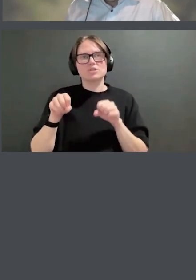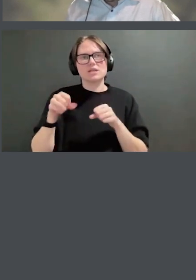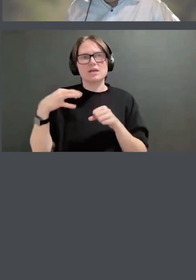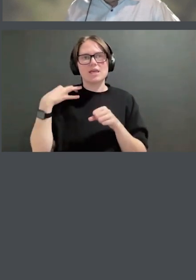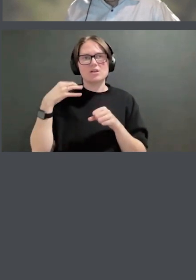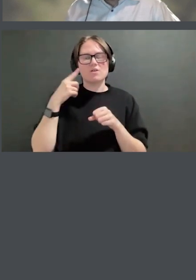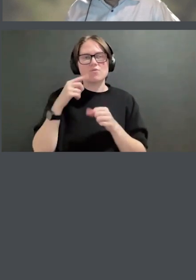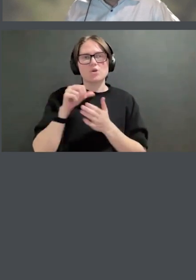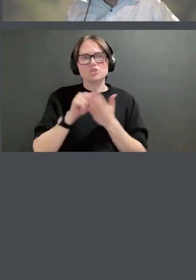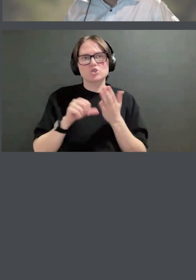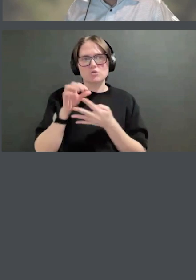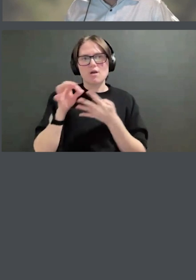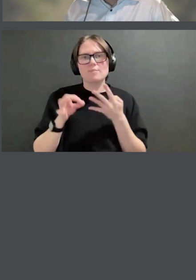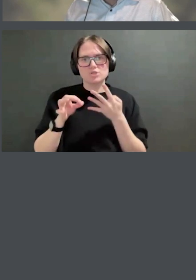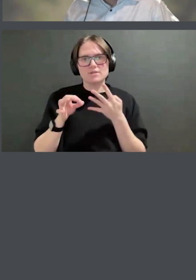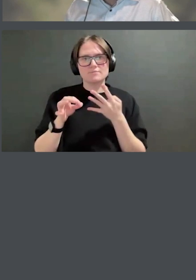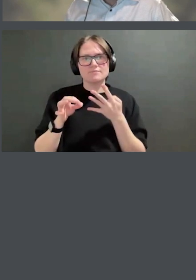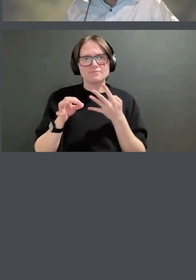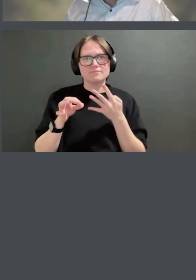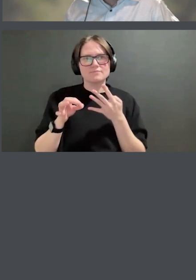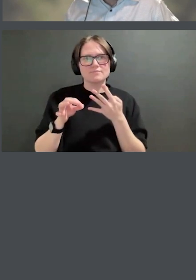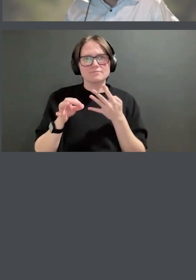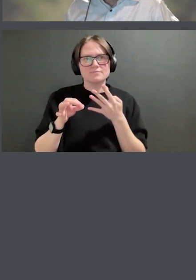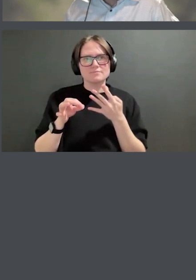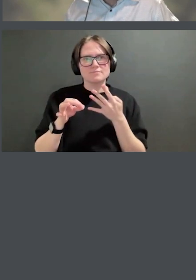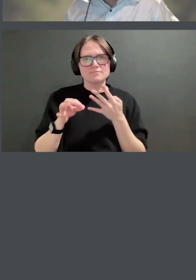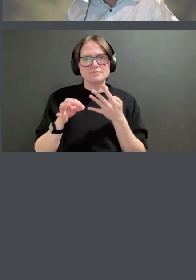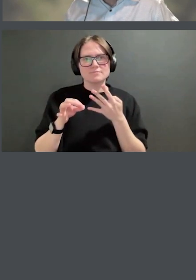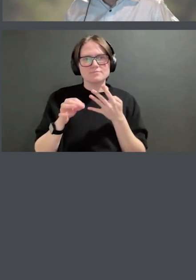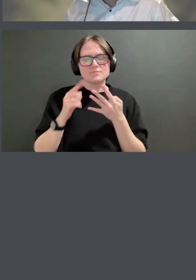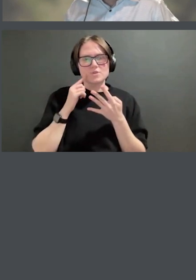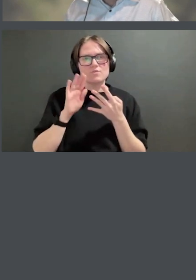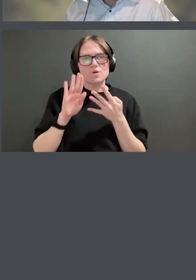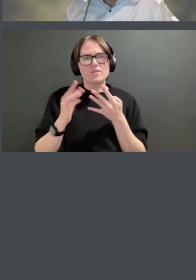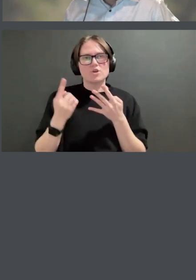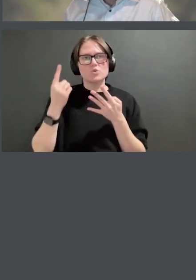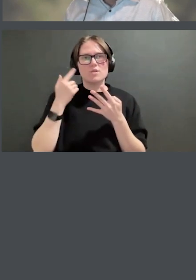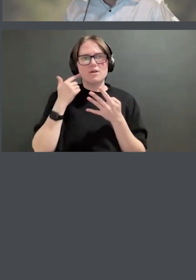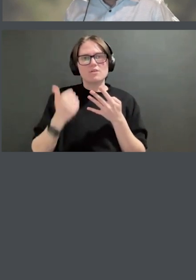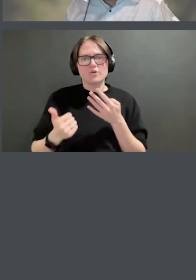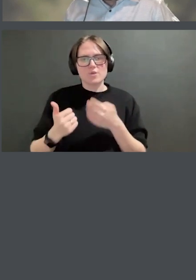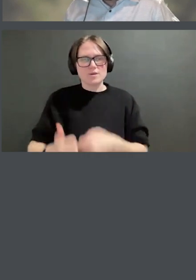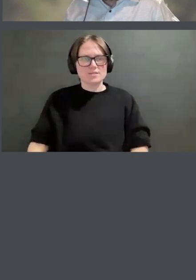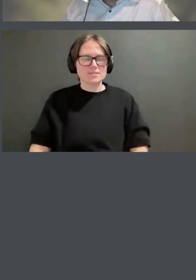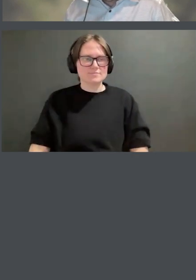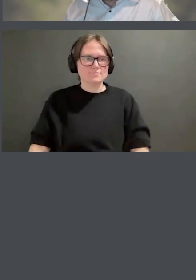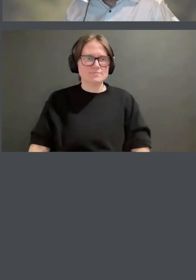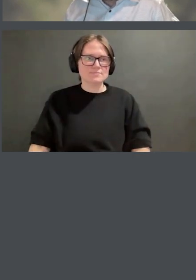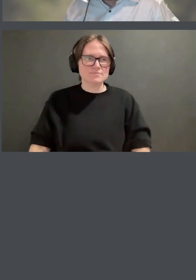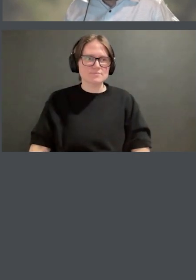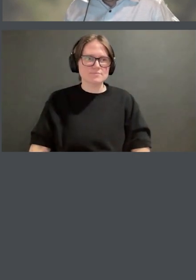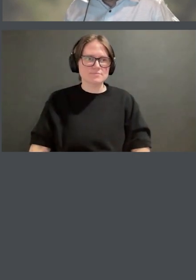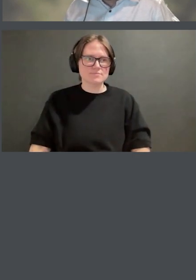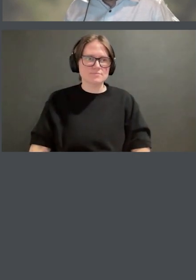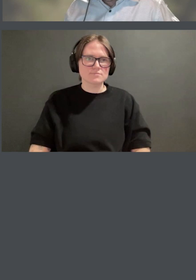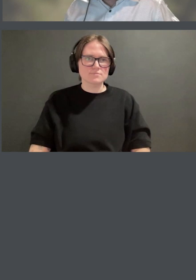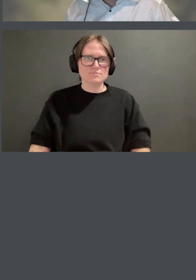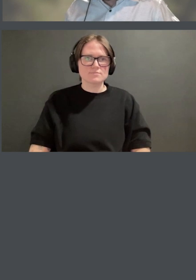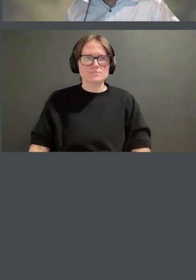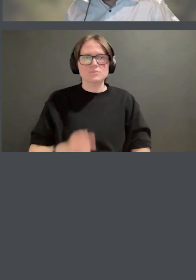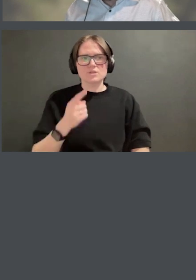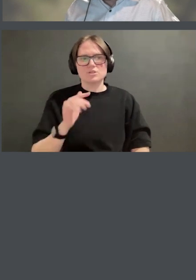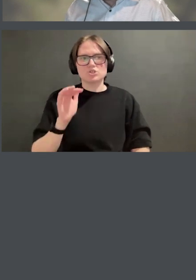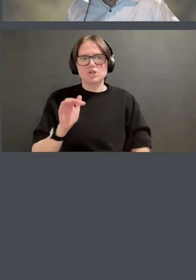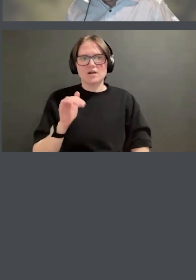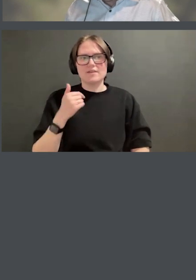surgical option for their unilateral hearing loss. And then this is the child who